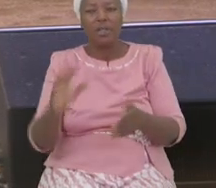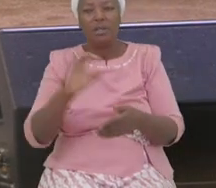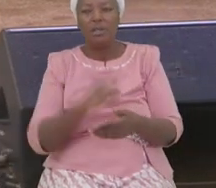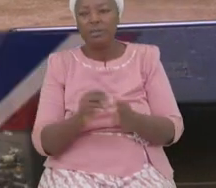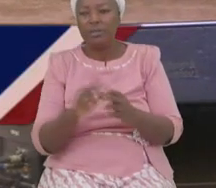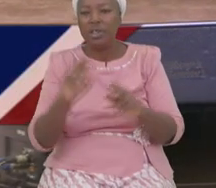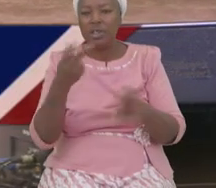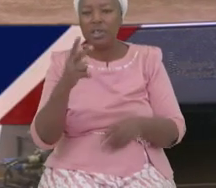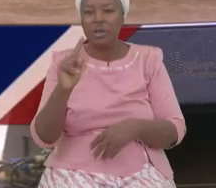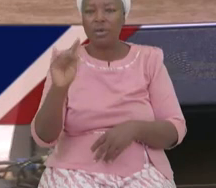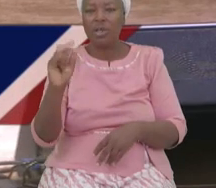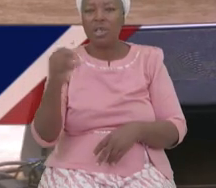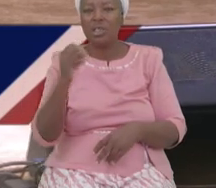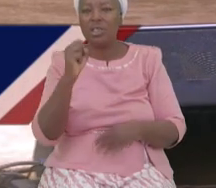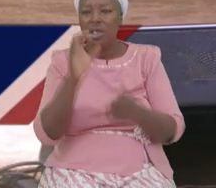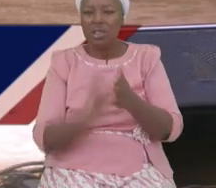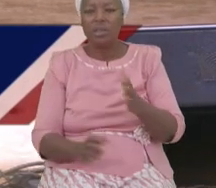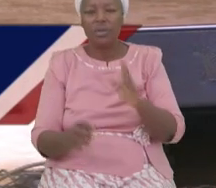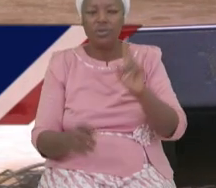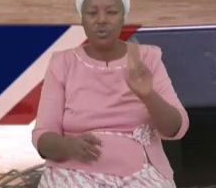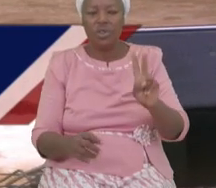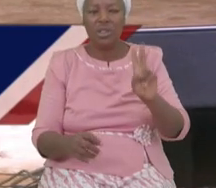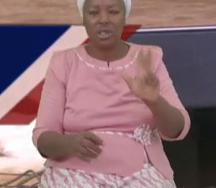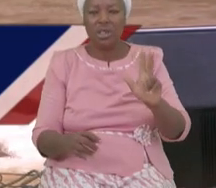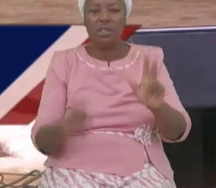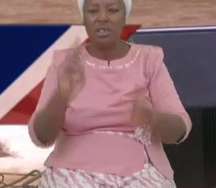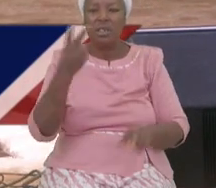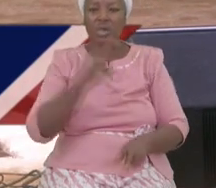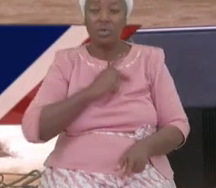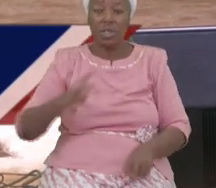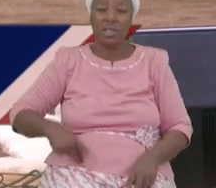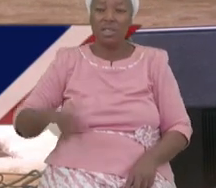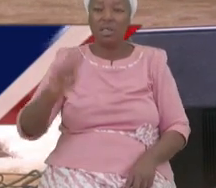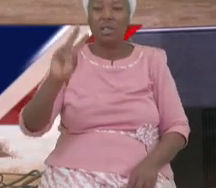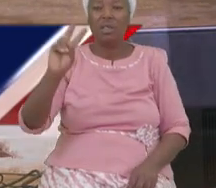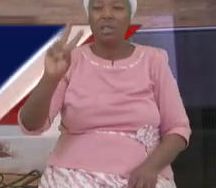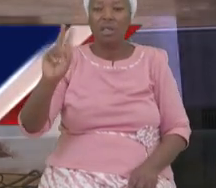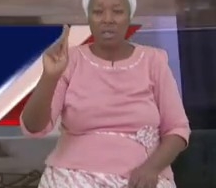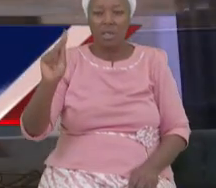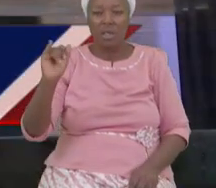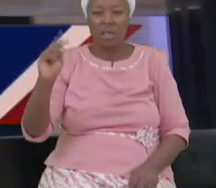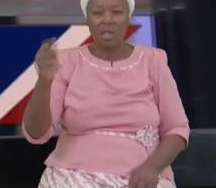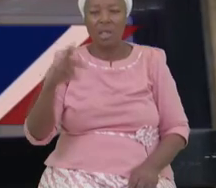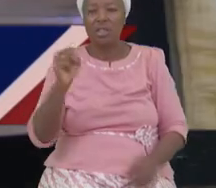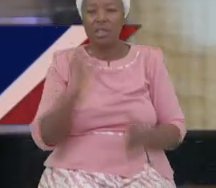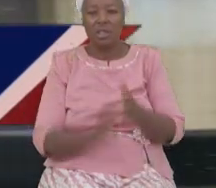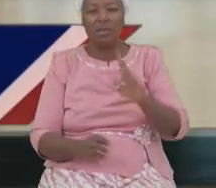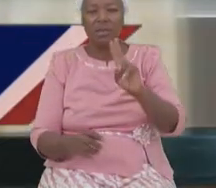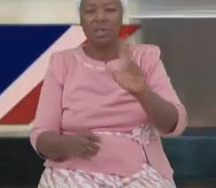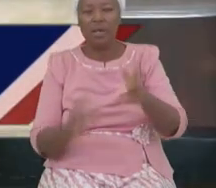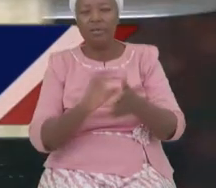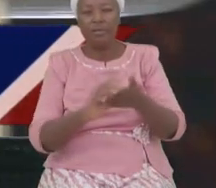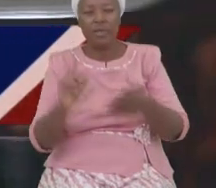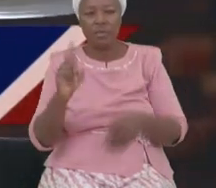chapter 23, and we're reading from verse 1. 2 Kings chapter 23, reading from verse 1. And the